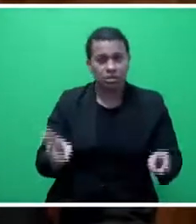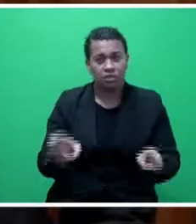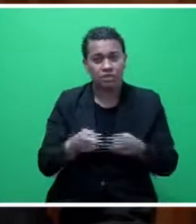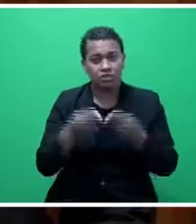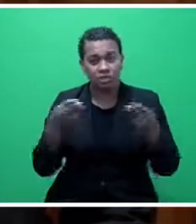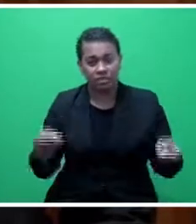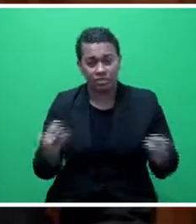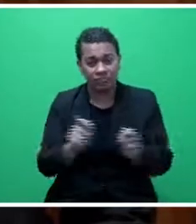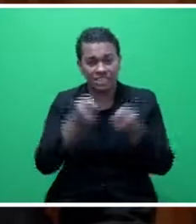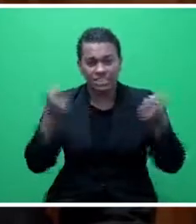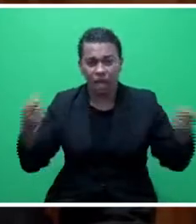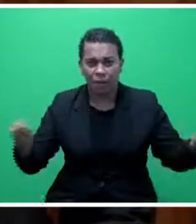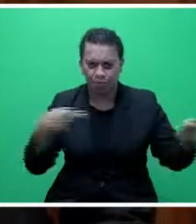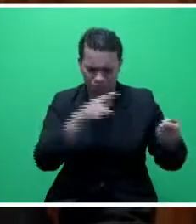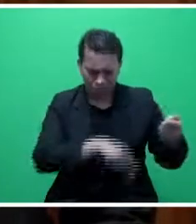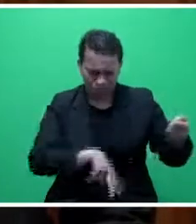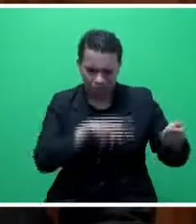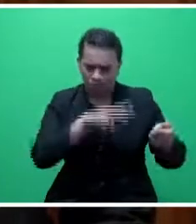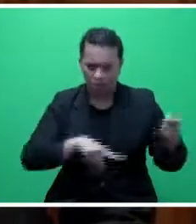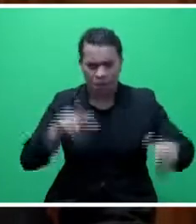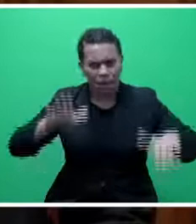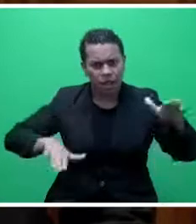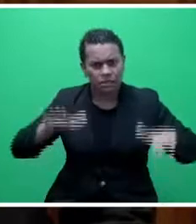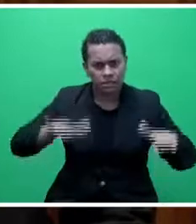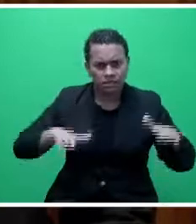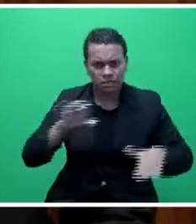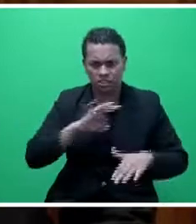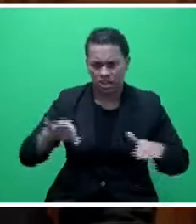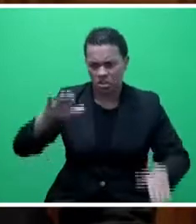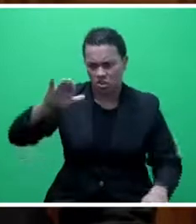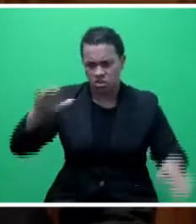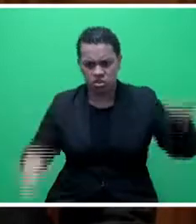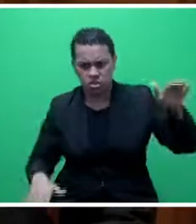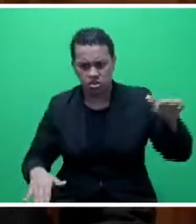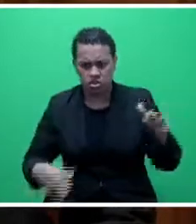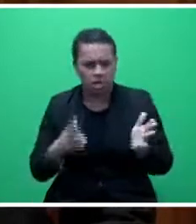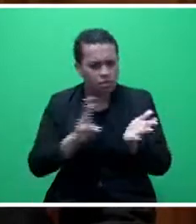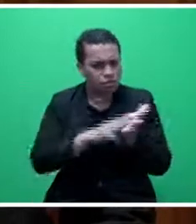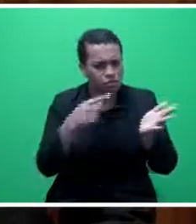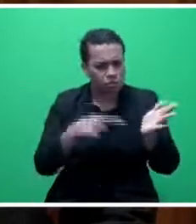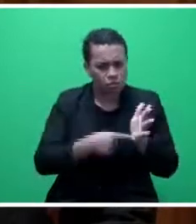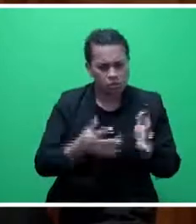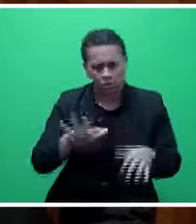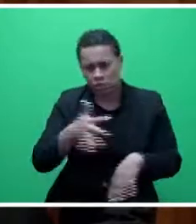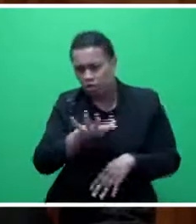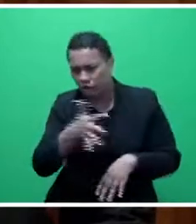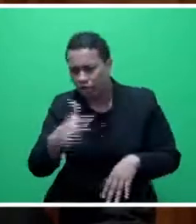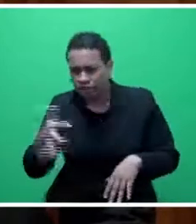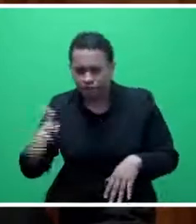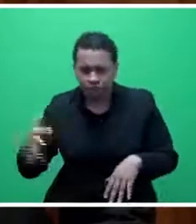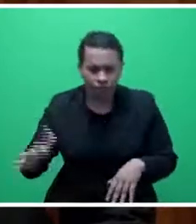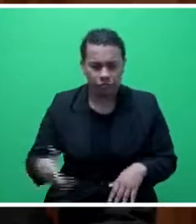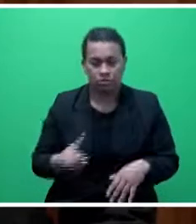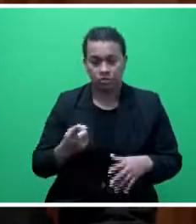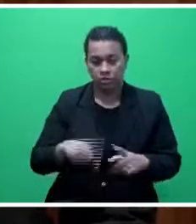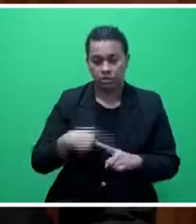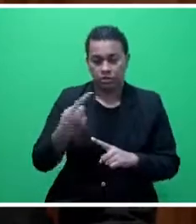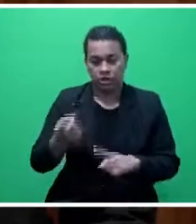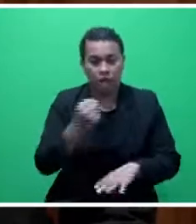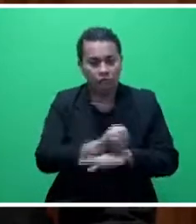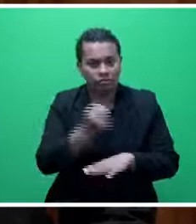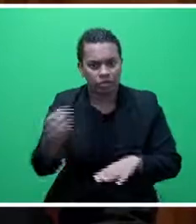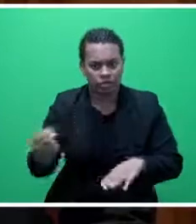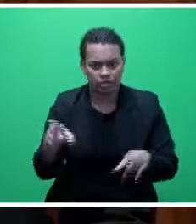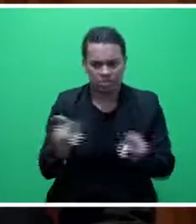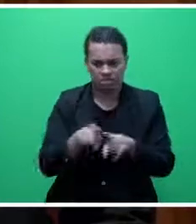it was very balanced. I think on Monday and Tuesday it was a little rough on the other side of the government, but